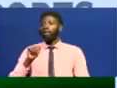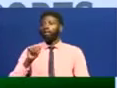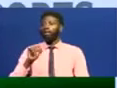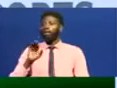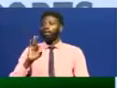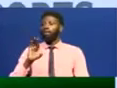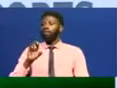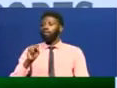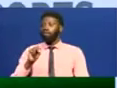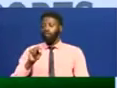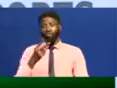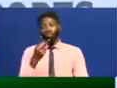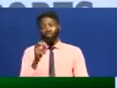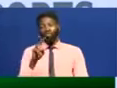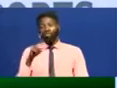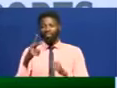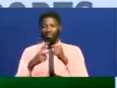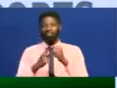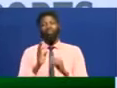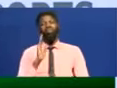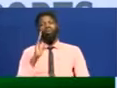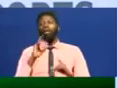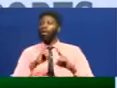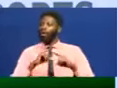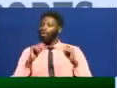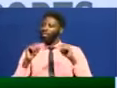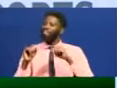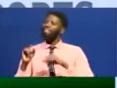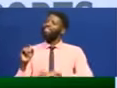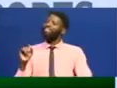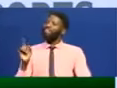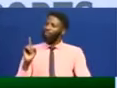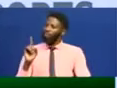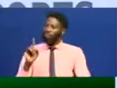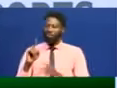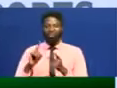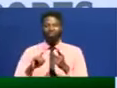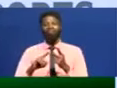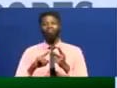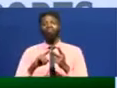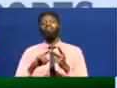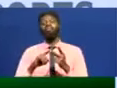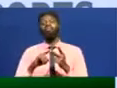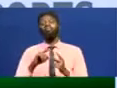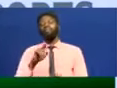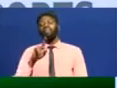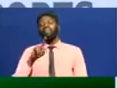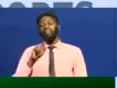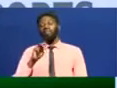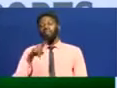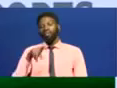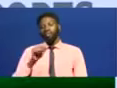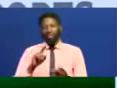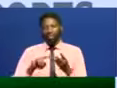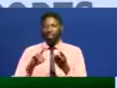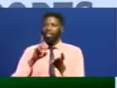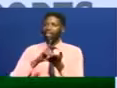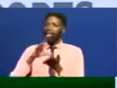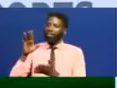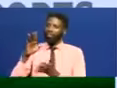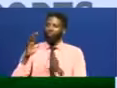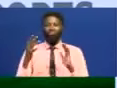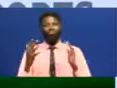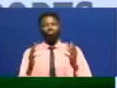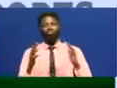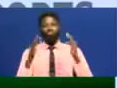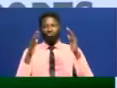Nations 2027 will be hosted in Nairobi, in Kampala, in Dar es Salaam, as a celebration of